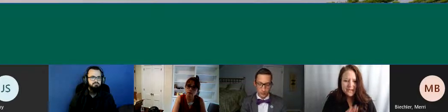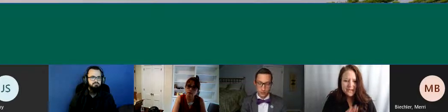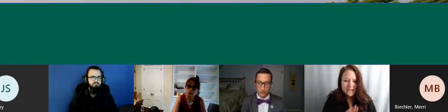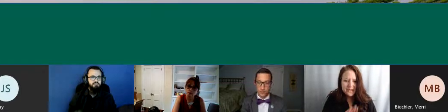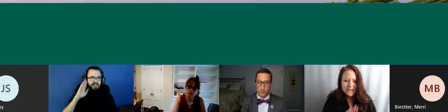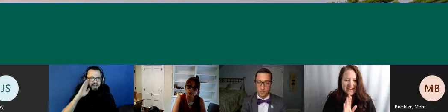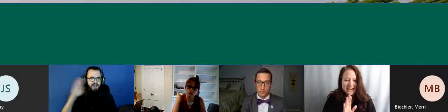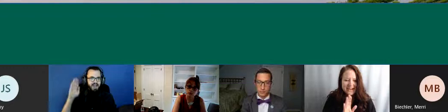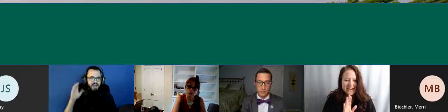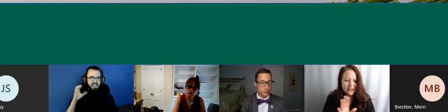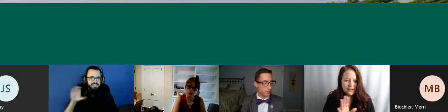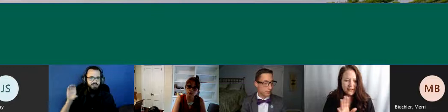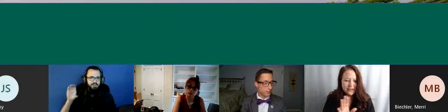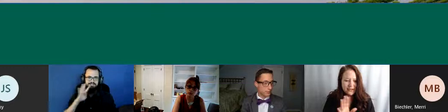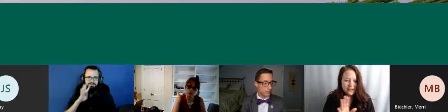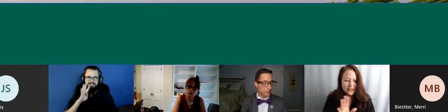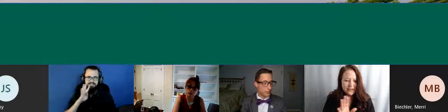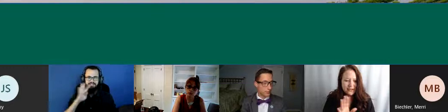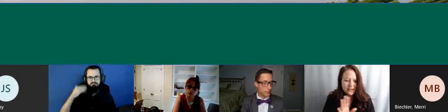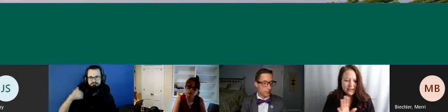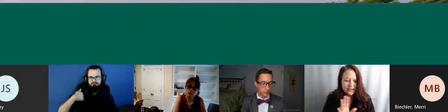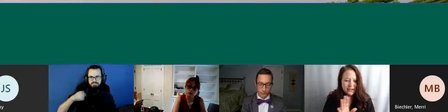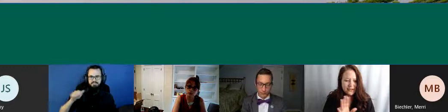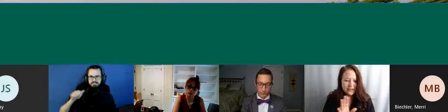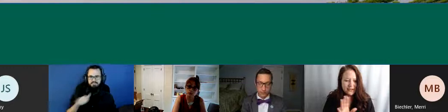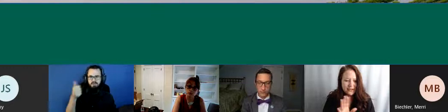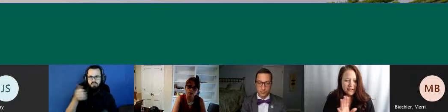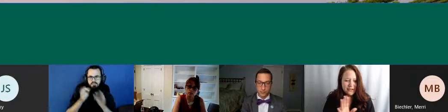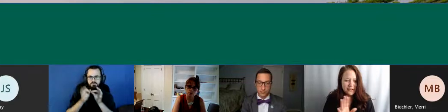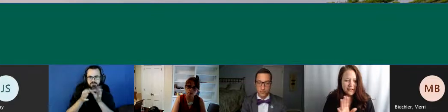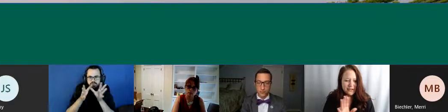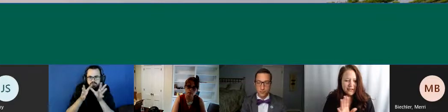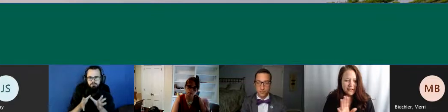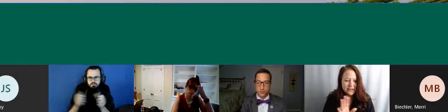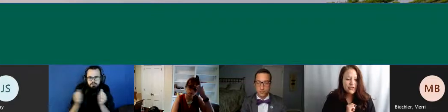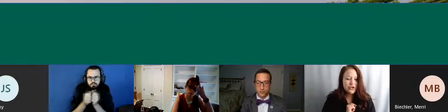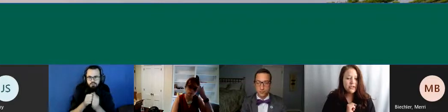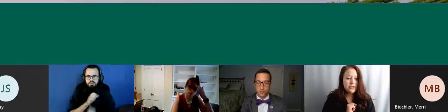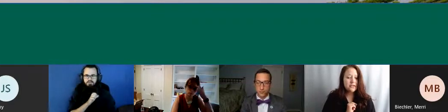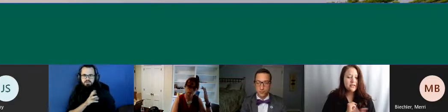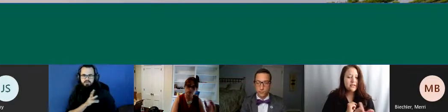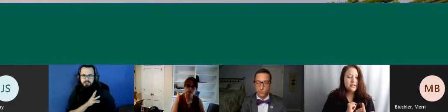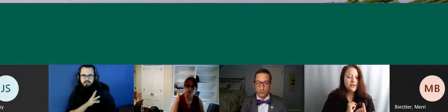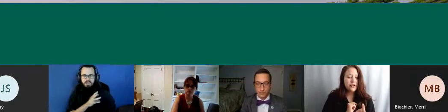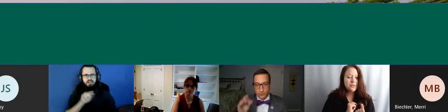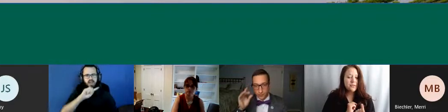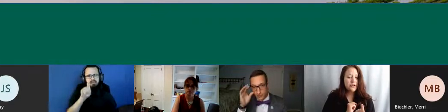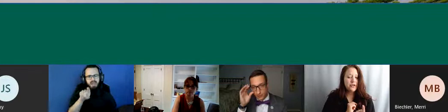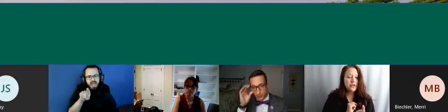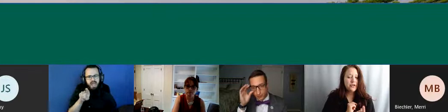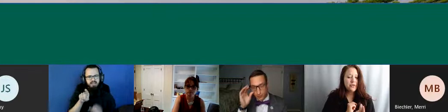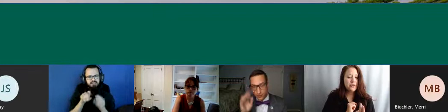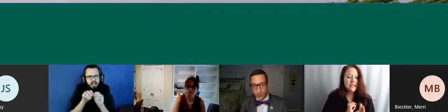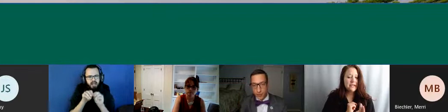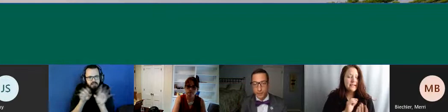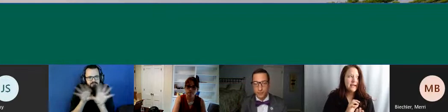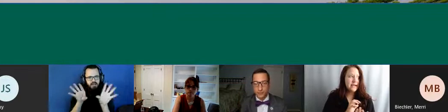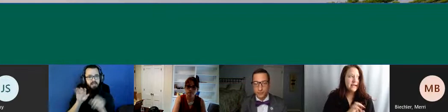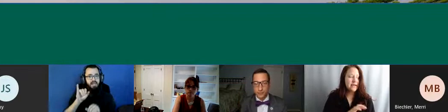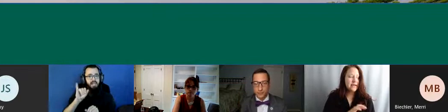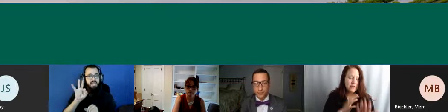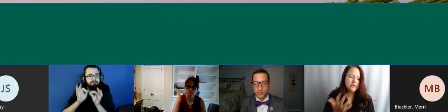Hi, Jeremy. I'm the other interpreter here with Clayton. Um, should the interpreter who